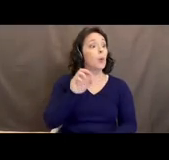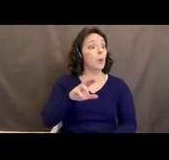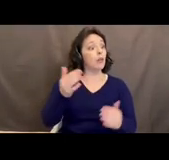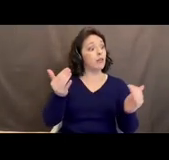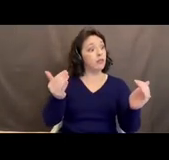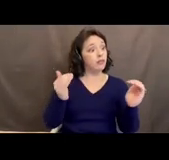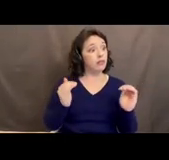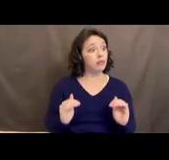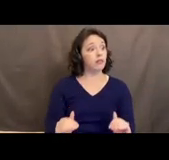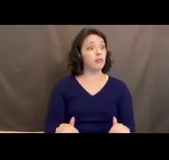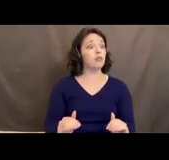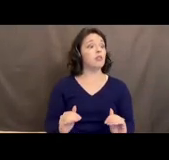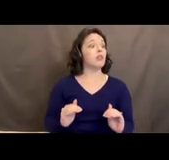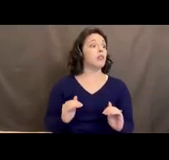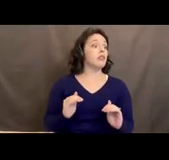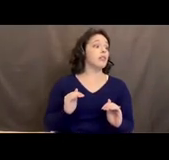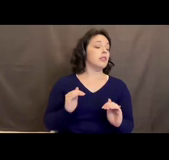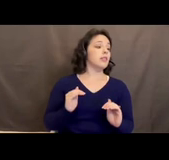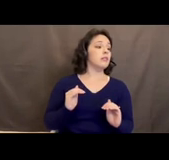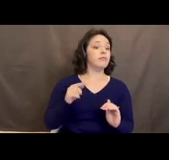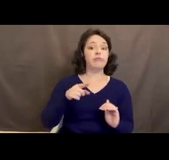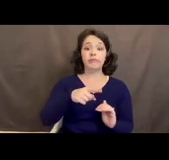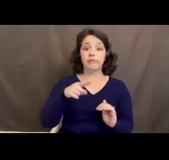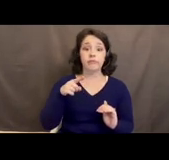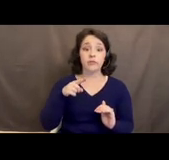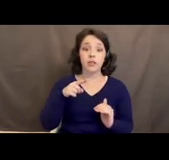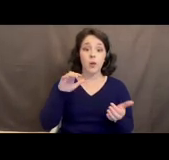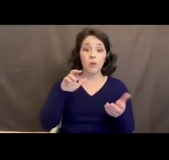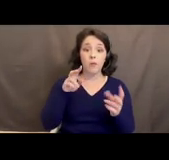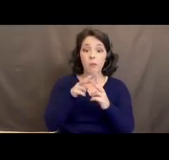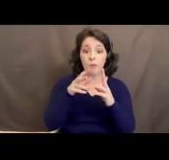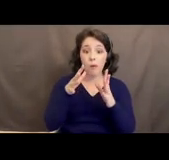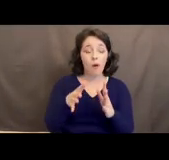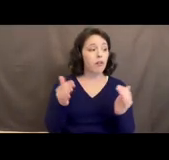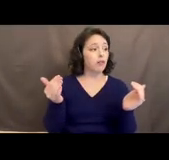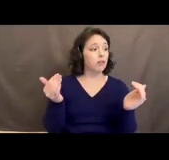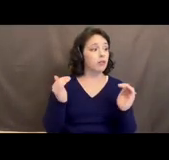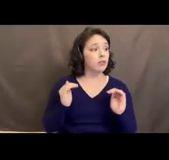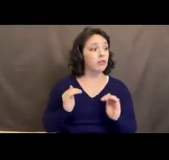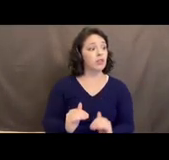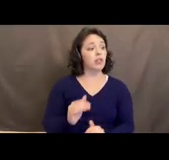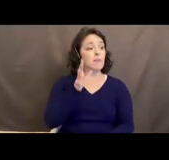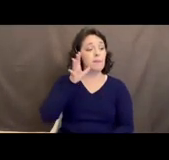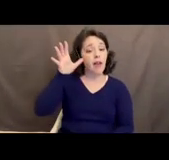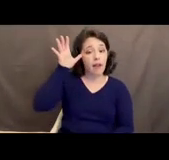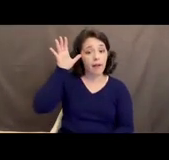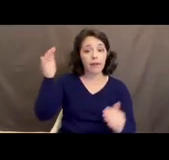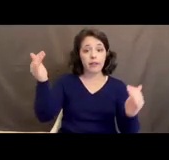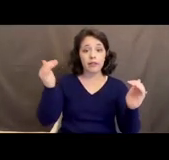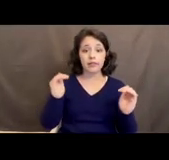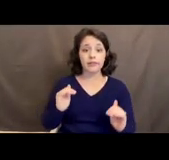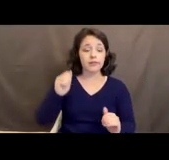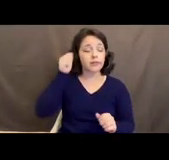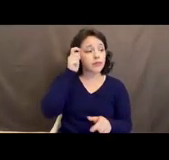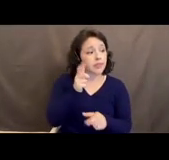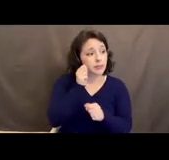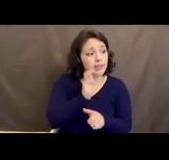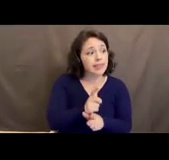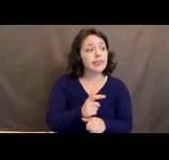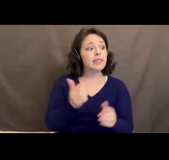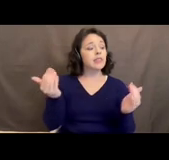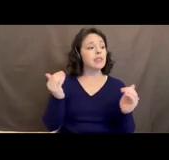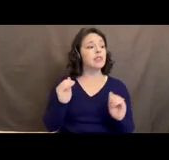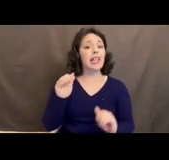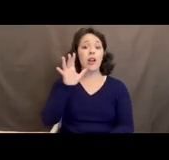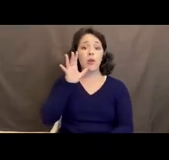next is spouse or parent or sibling or grandparent. And then last in the